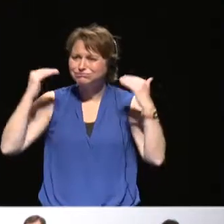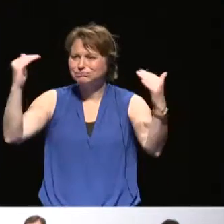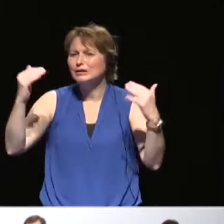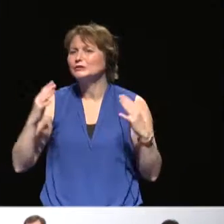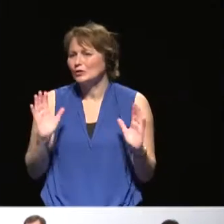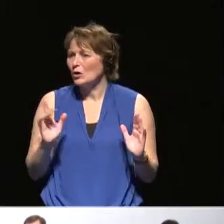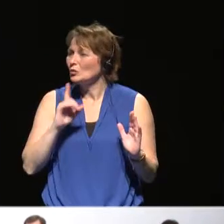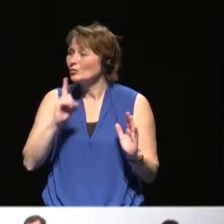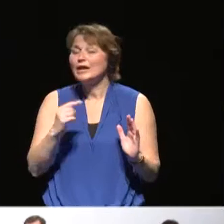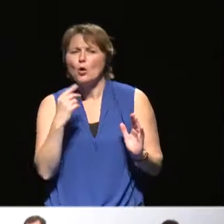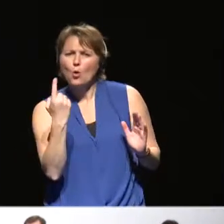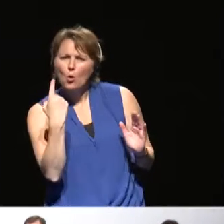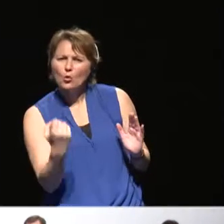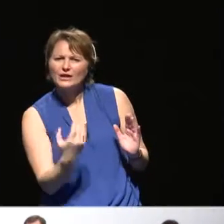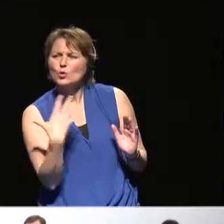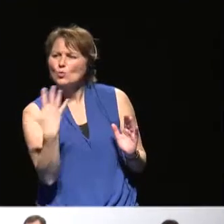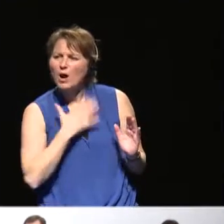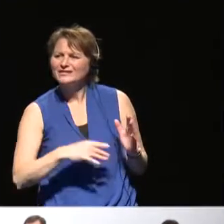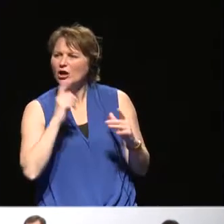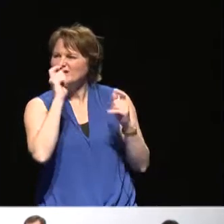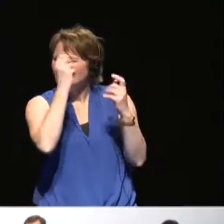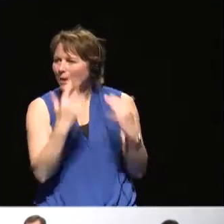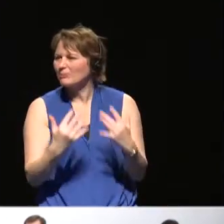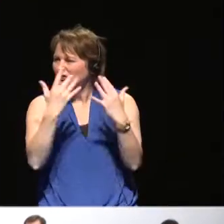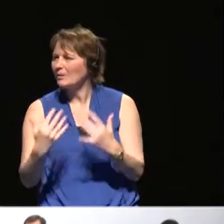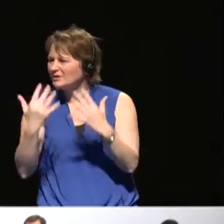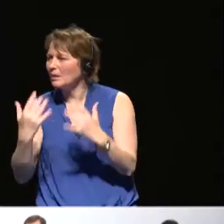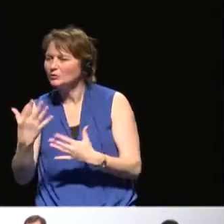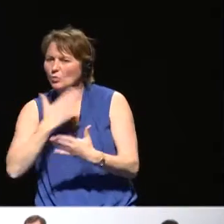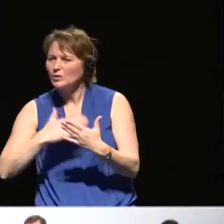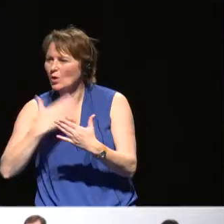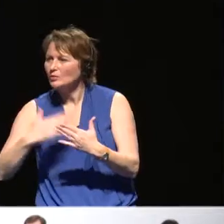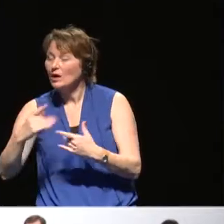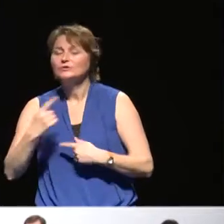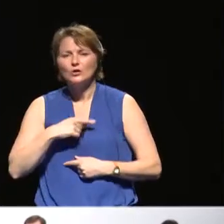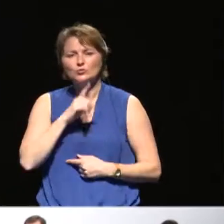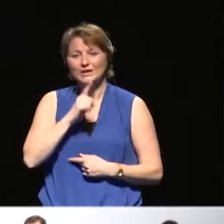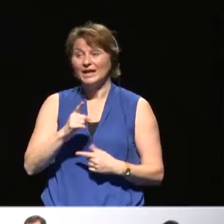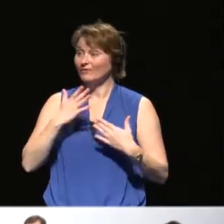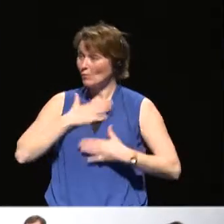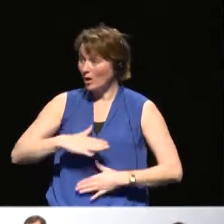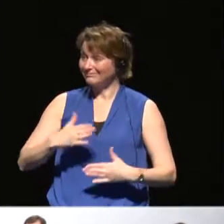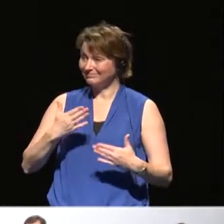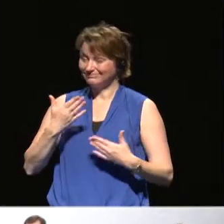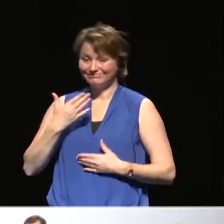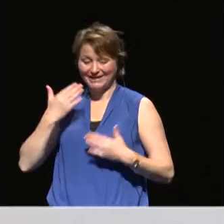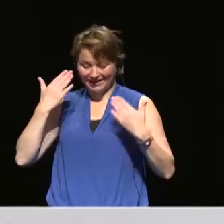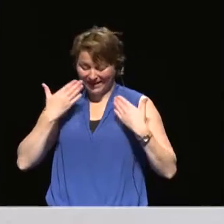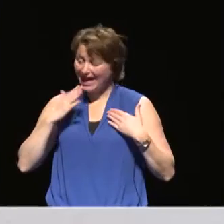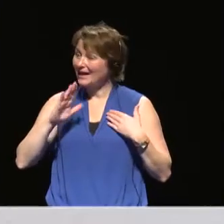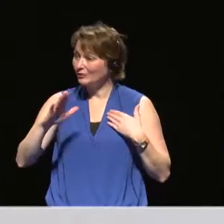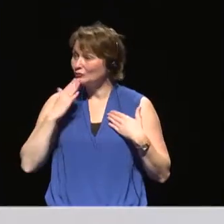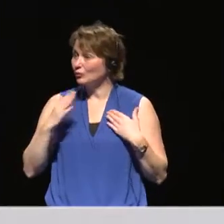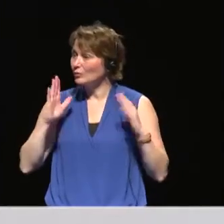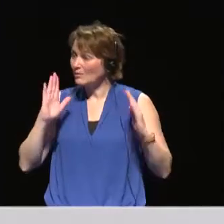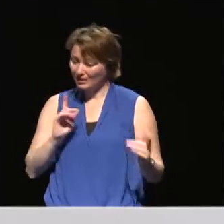number crunching. But change in values and change in people's attitudes, it often takes change. It's a generational change and should